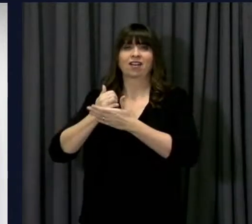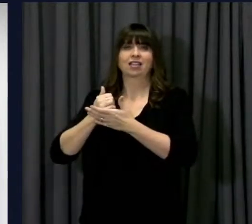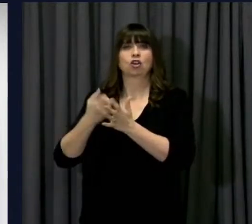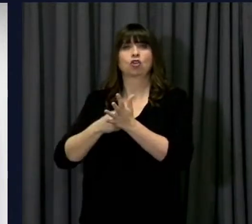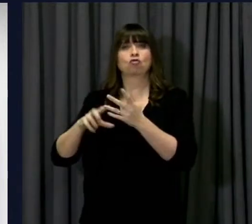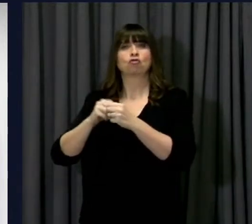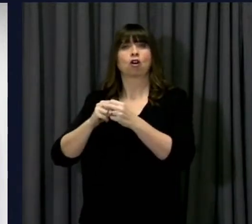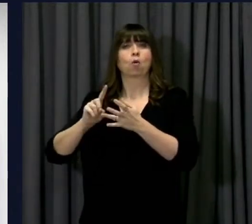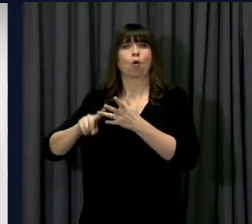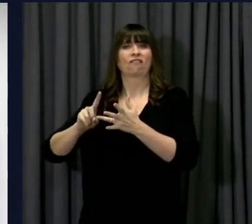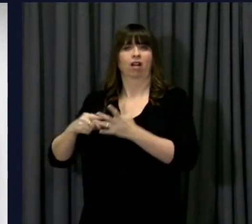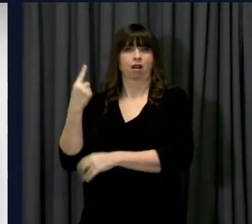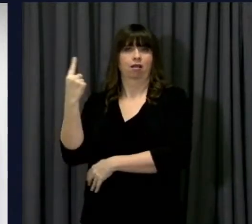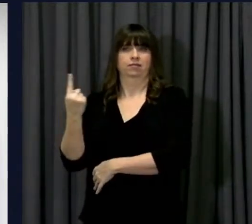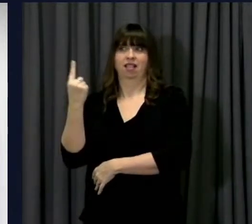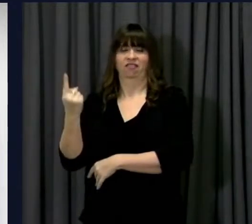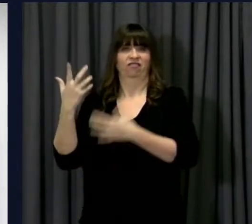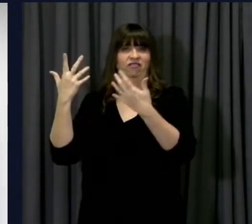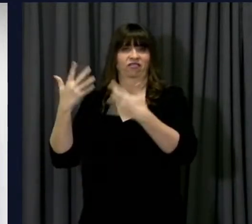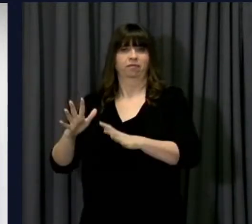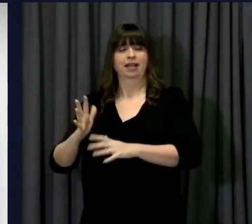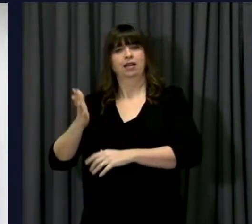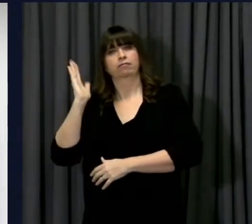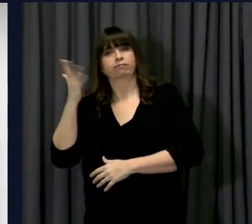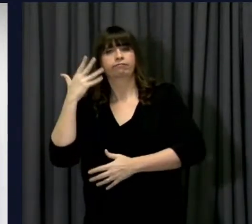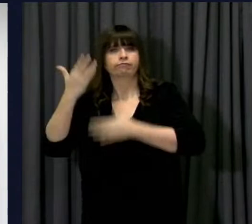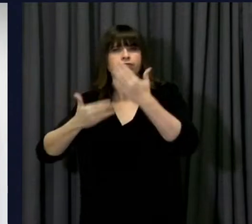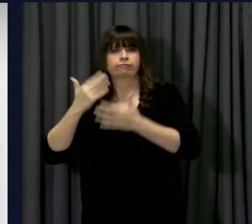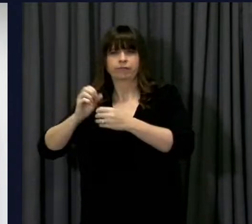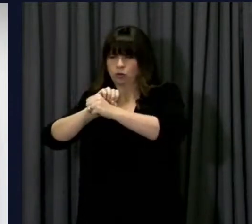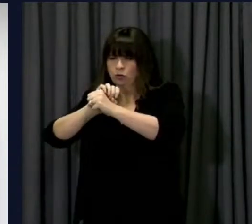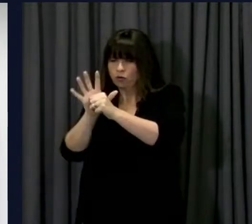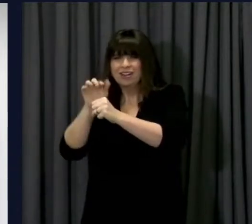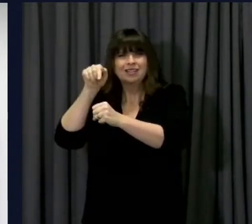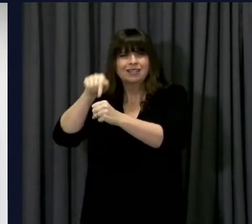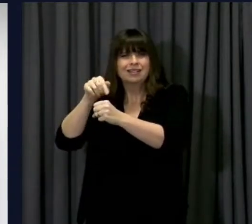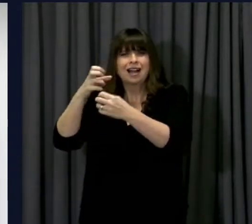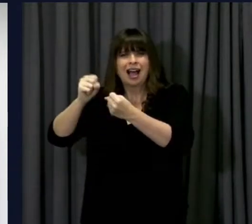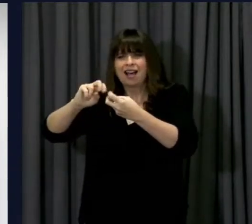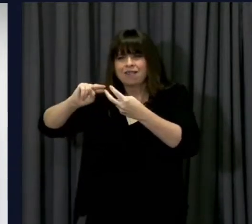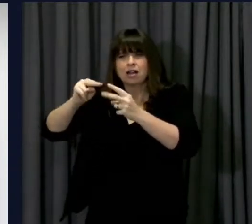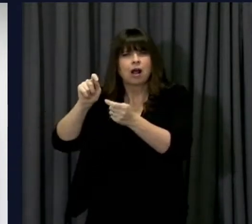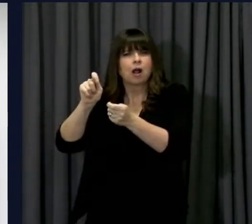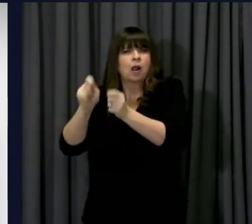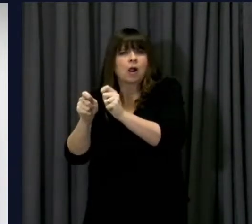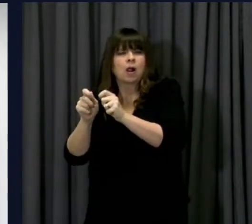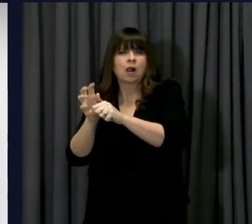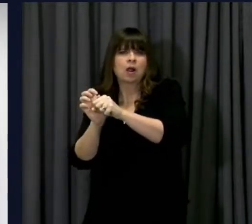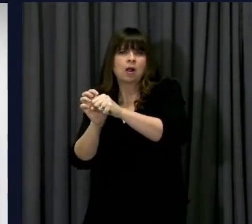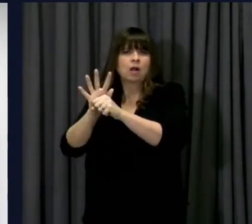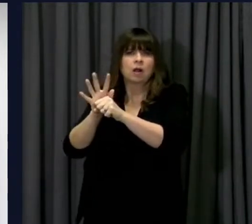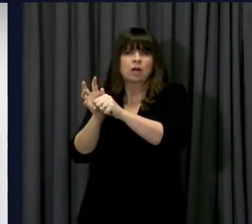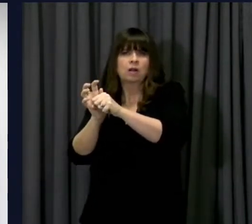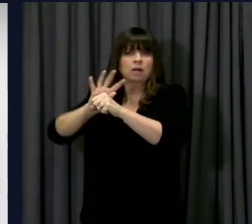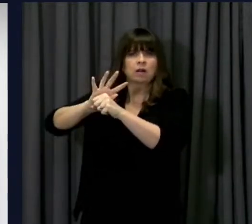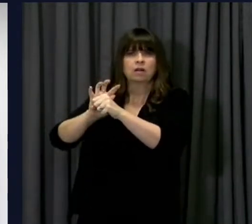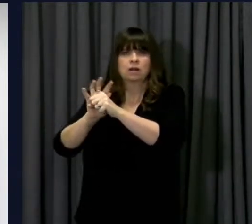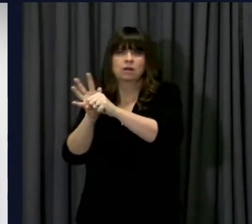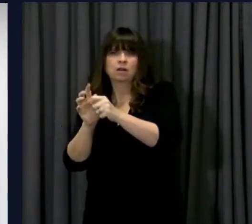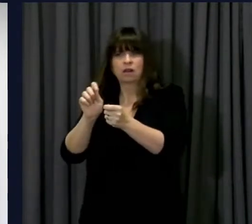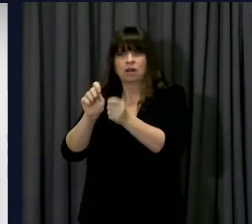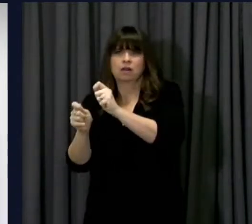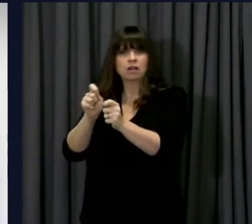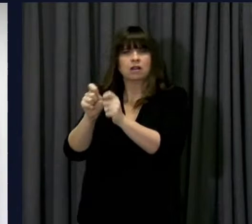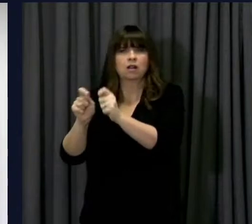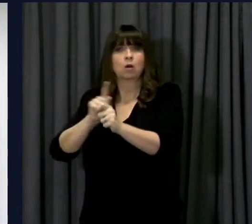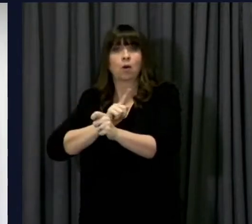Rob Orford, explained how and why viruses mutate. He also set out some of the work that we're involved in here